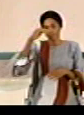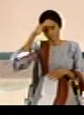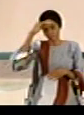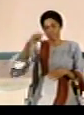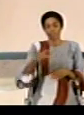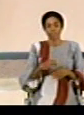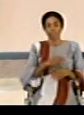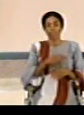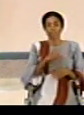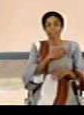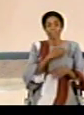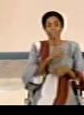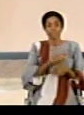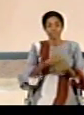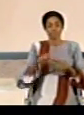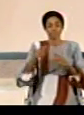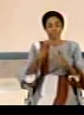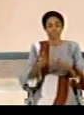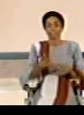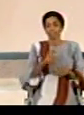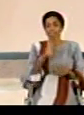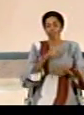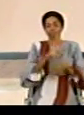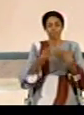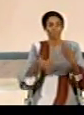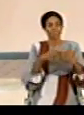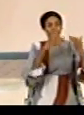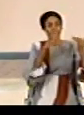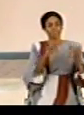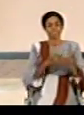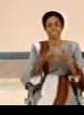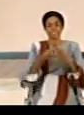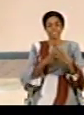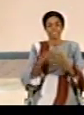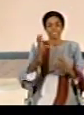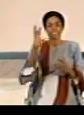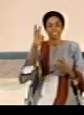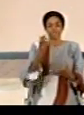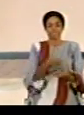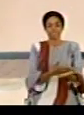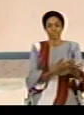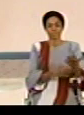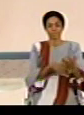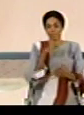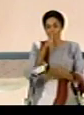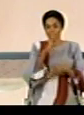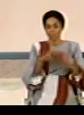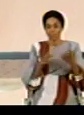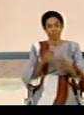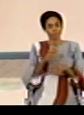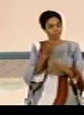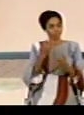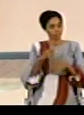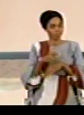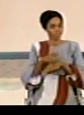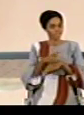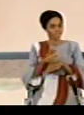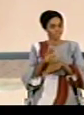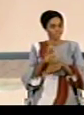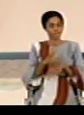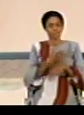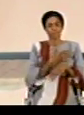expected, and we're starting by 7 in the morning. Be there earlier, from at